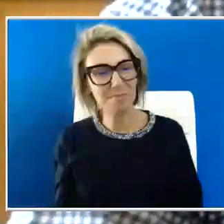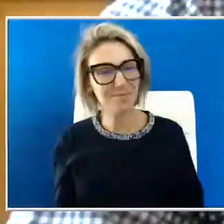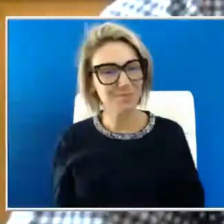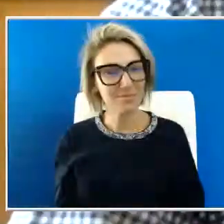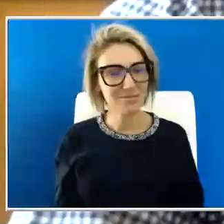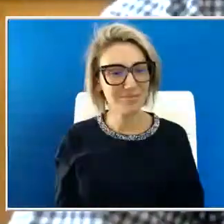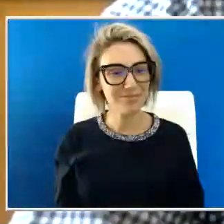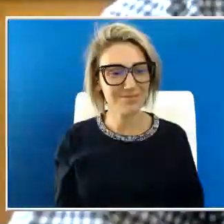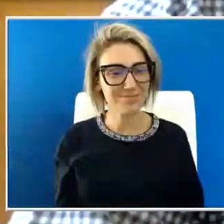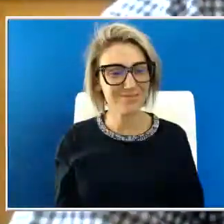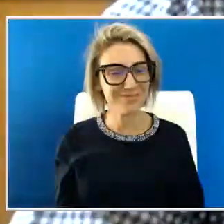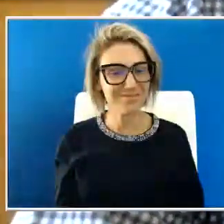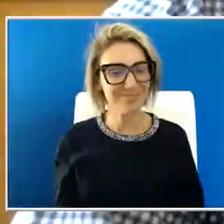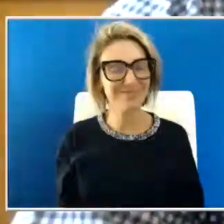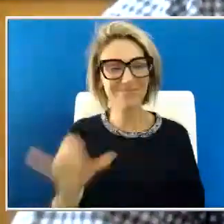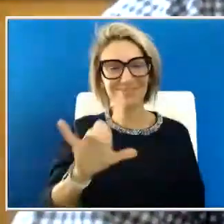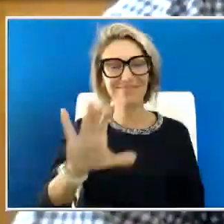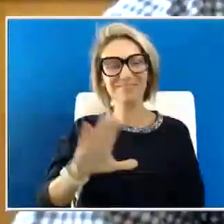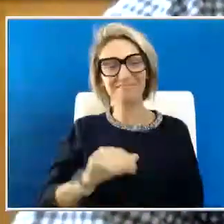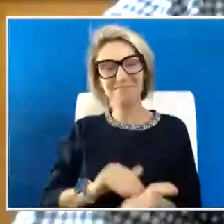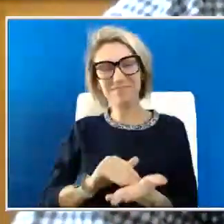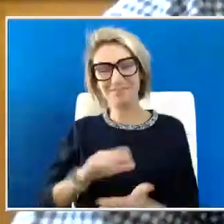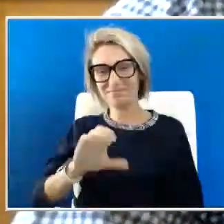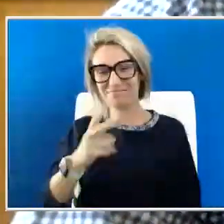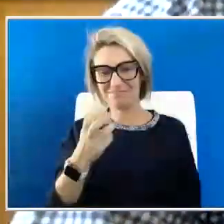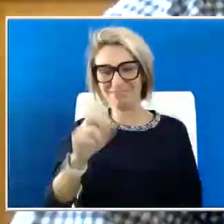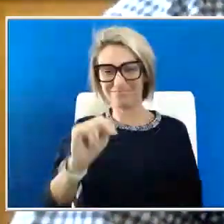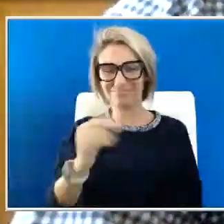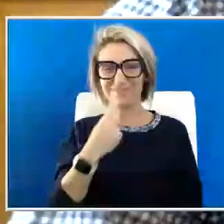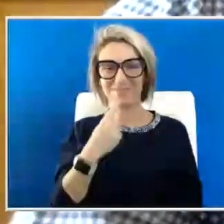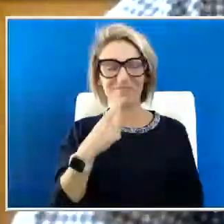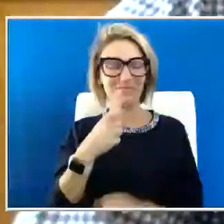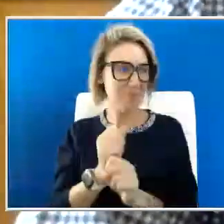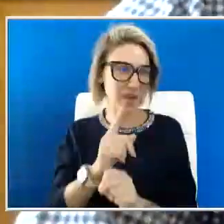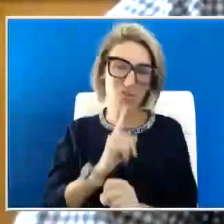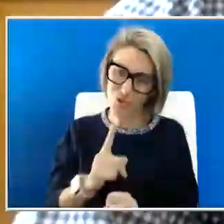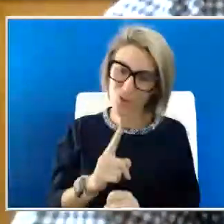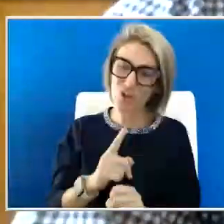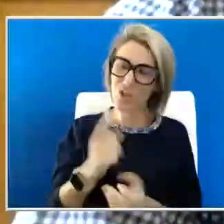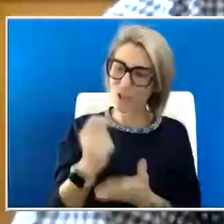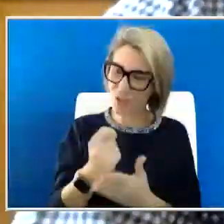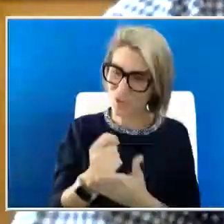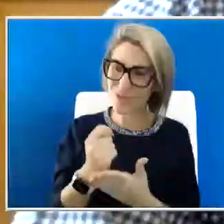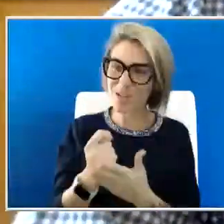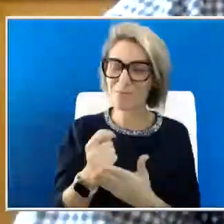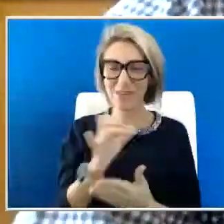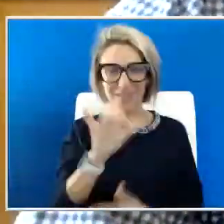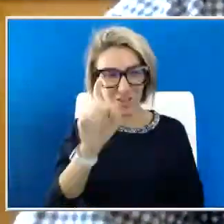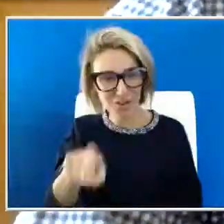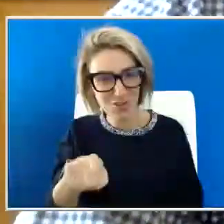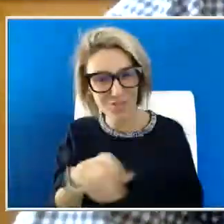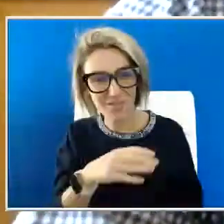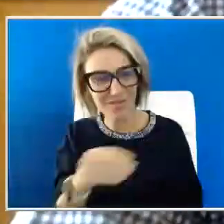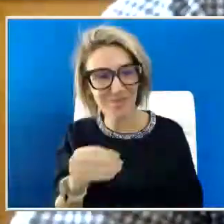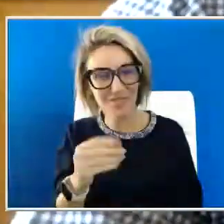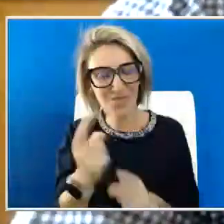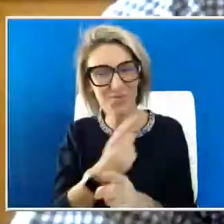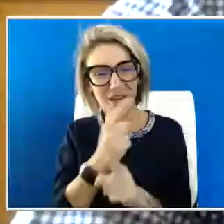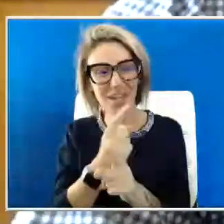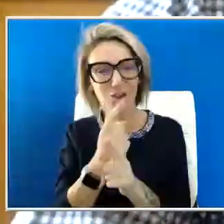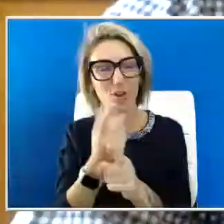Just that, like Dr. Chen said, make sure you get your treatment when you should, and get